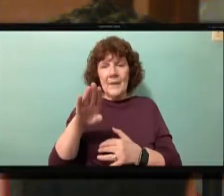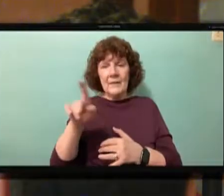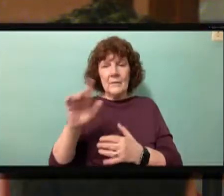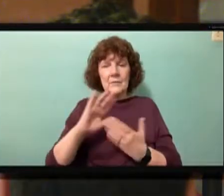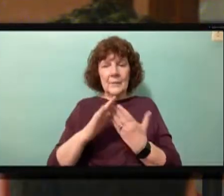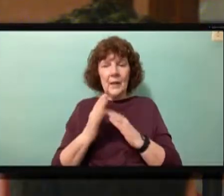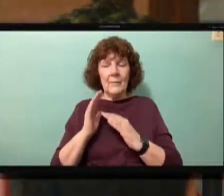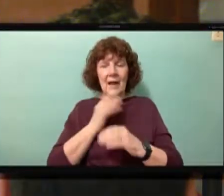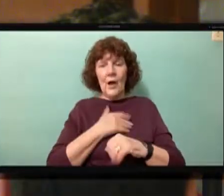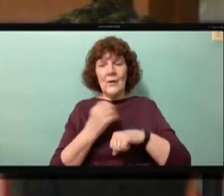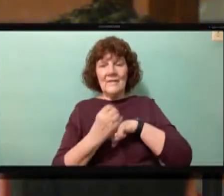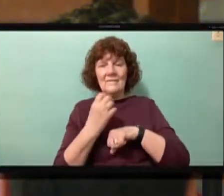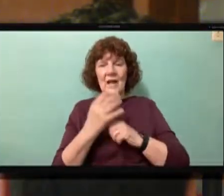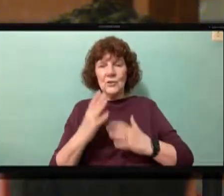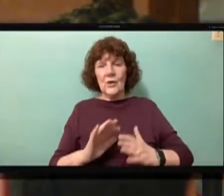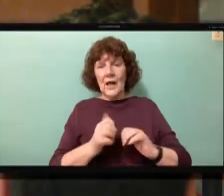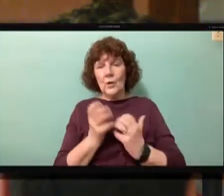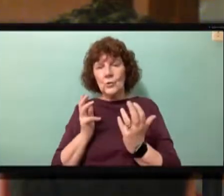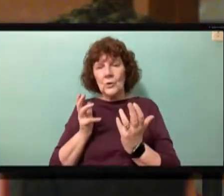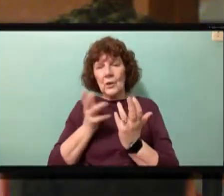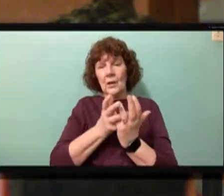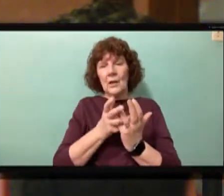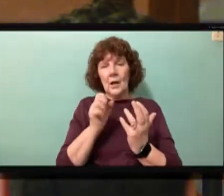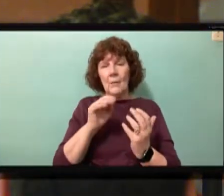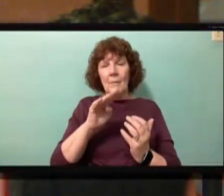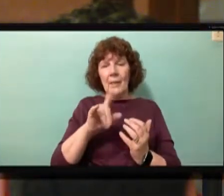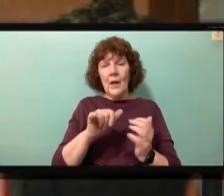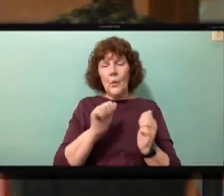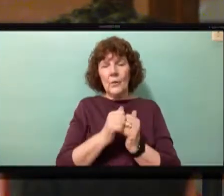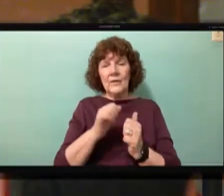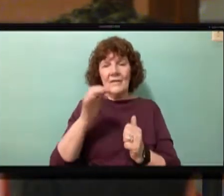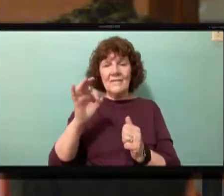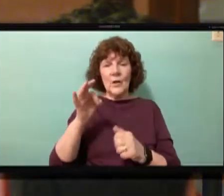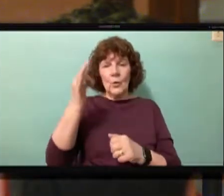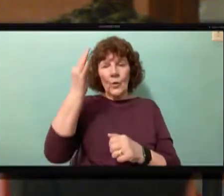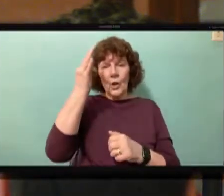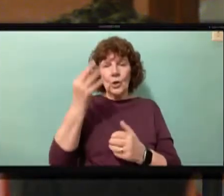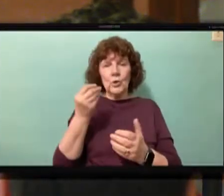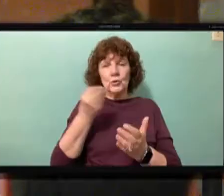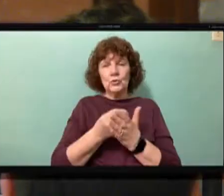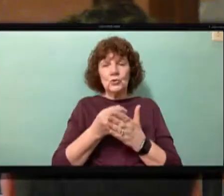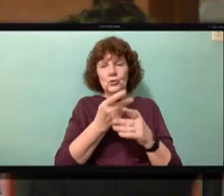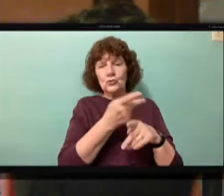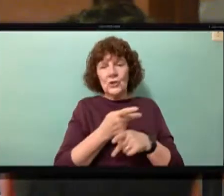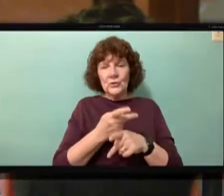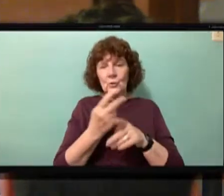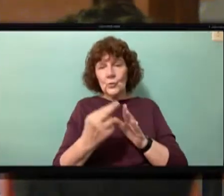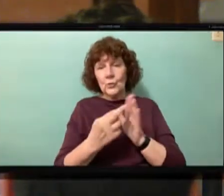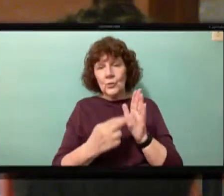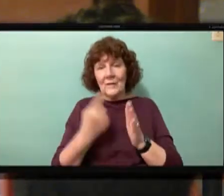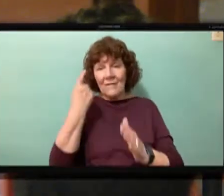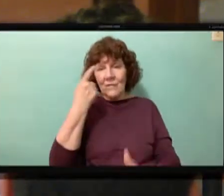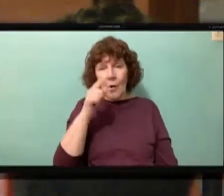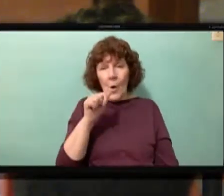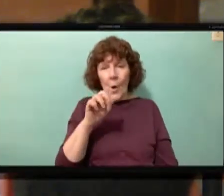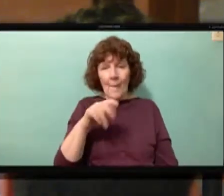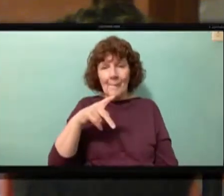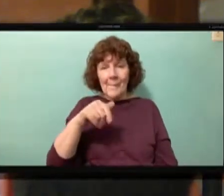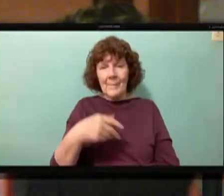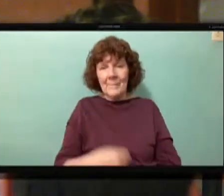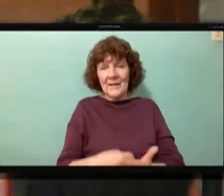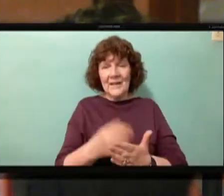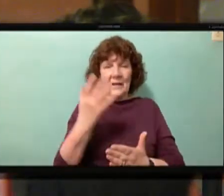with the federal Treasury rules for ARPA dollars, which is why they've come up in the course of this